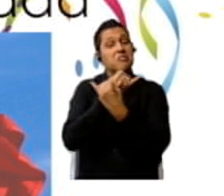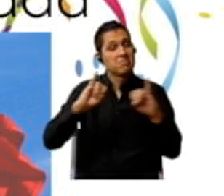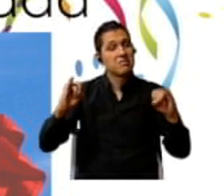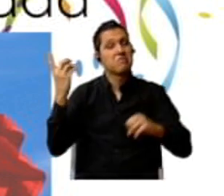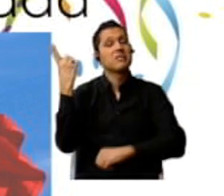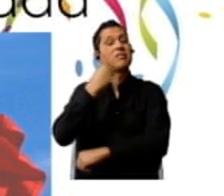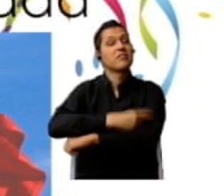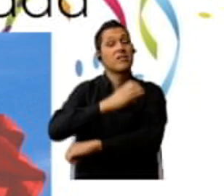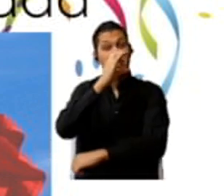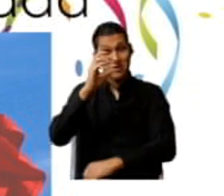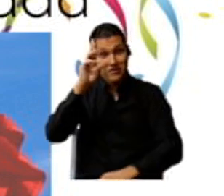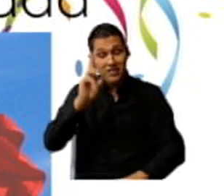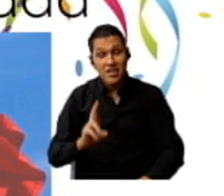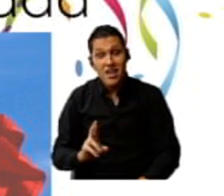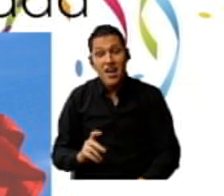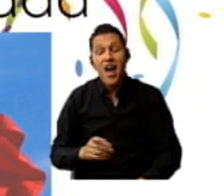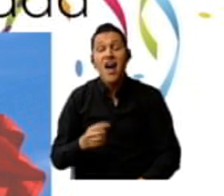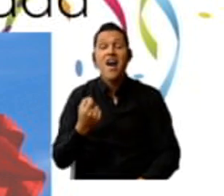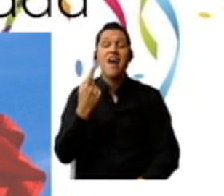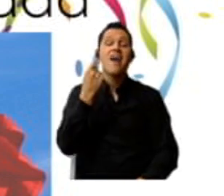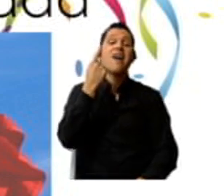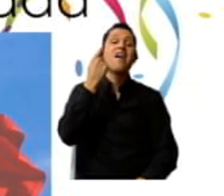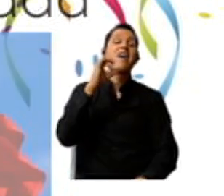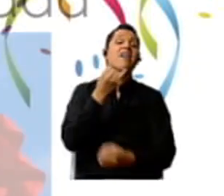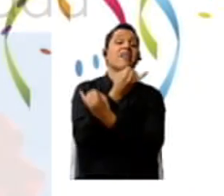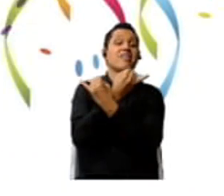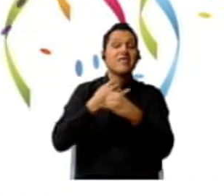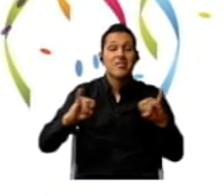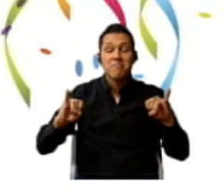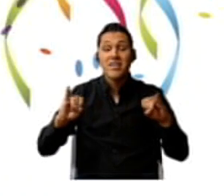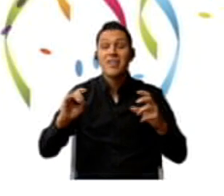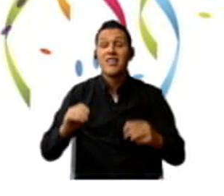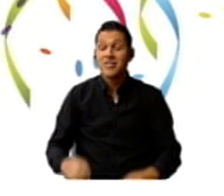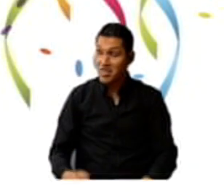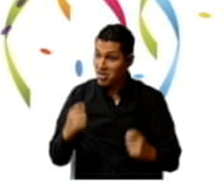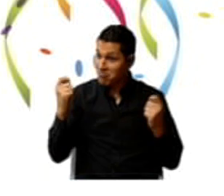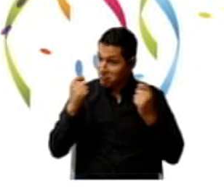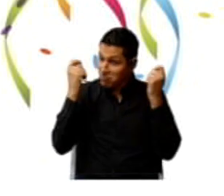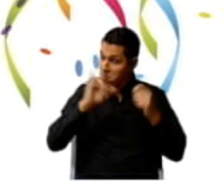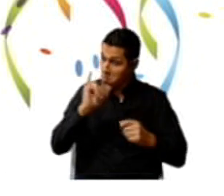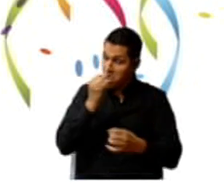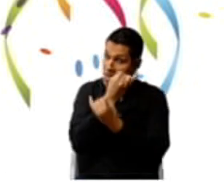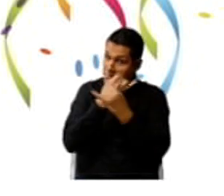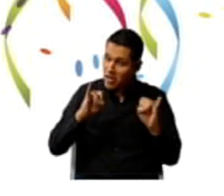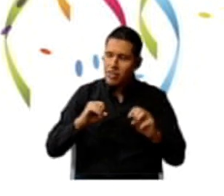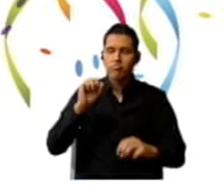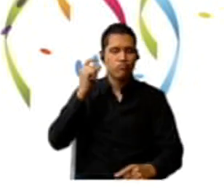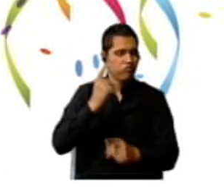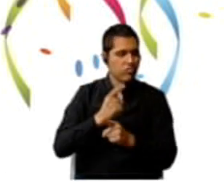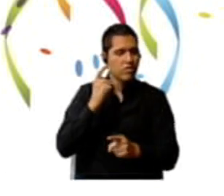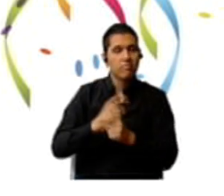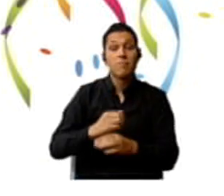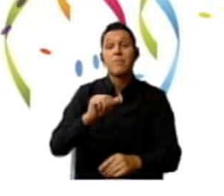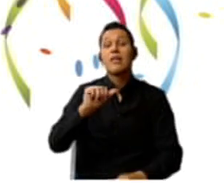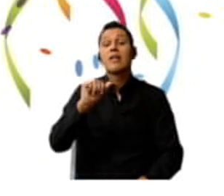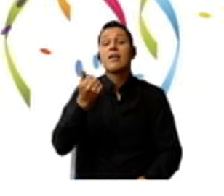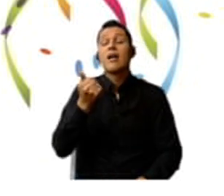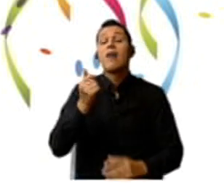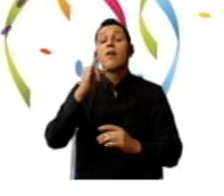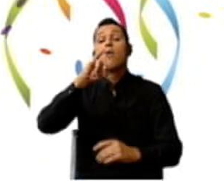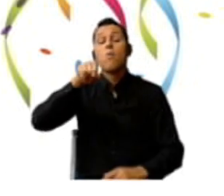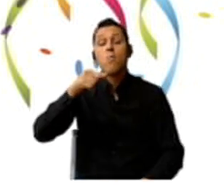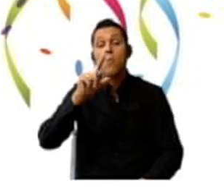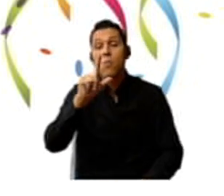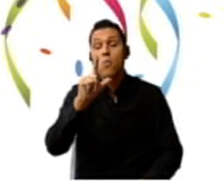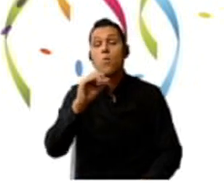Rica. Do they celebrate their independence? Yes, Charlotte. Every July the 1st, they